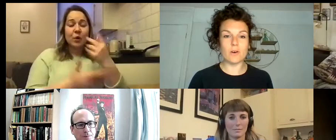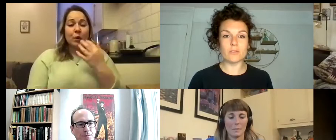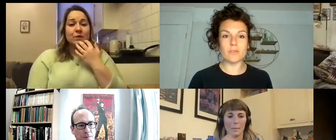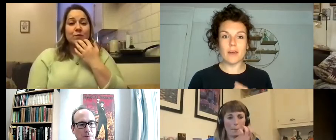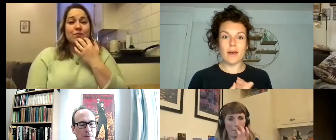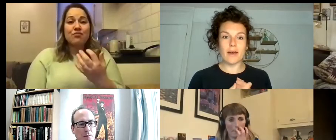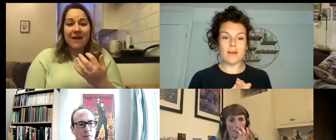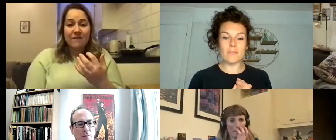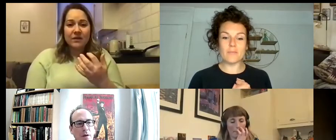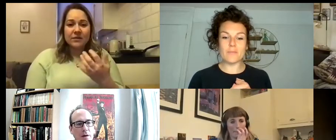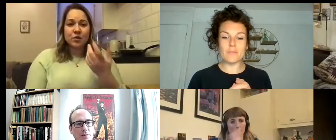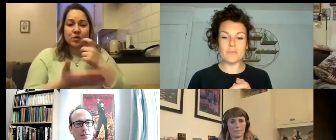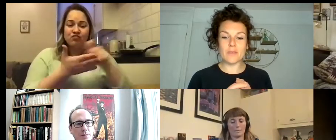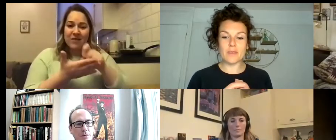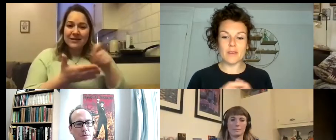to revolt.